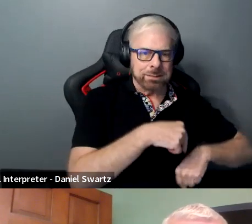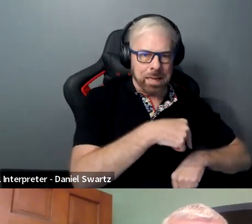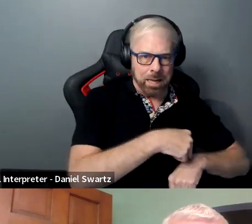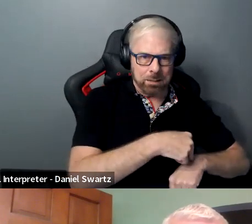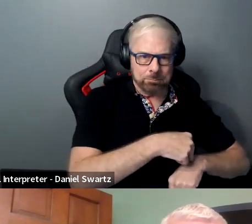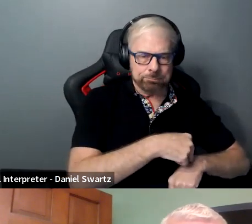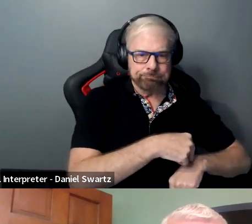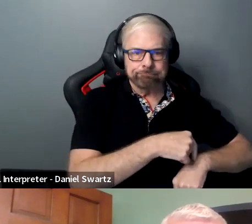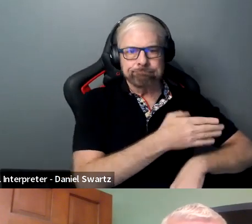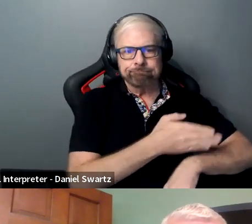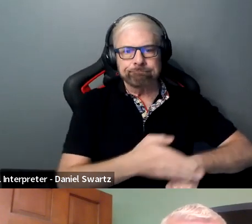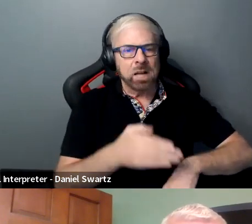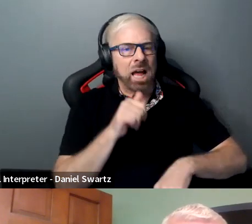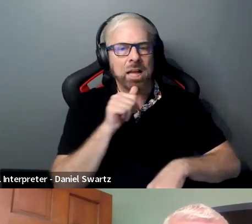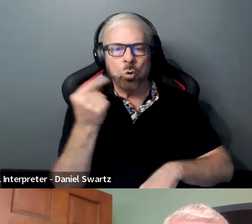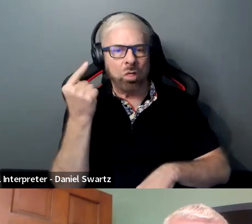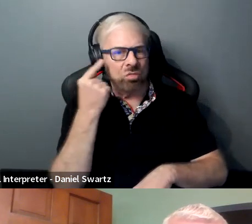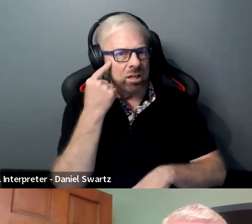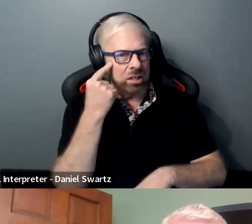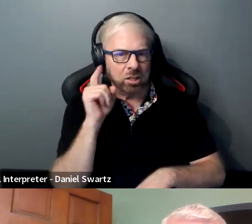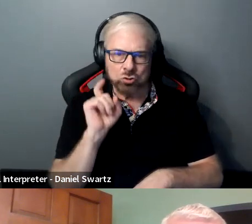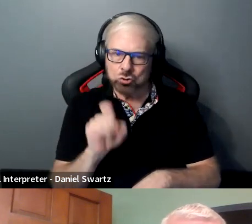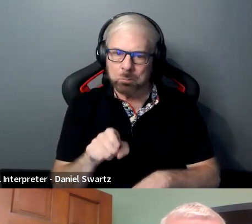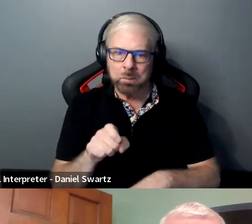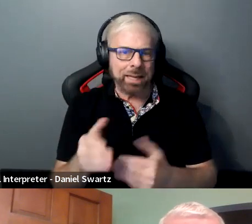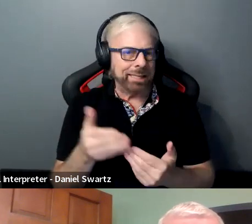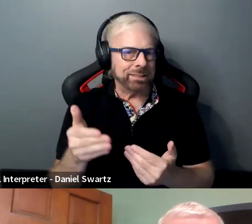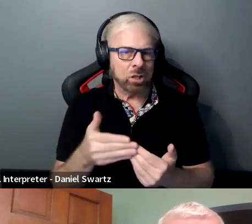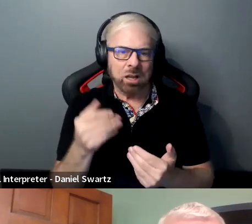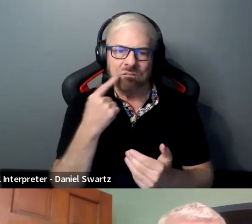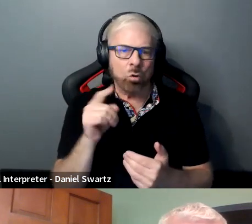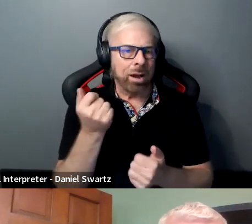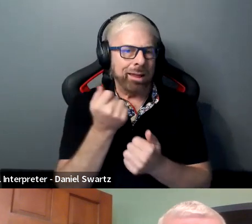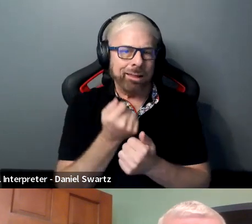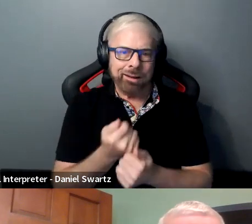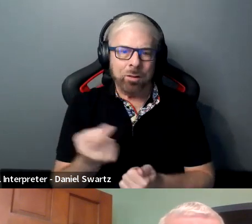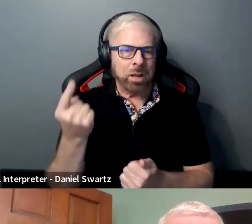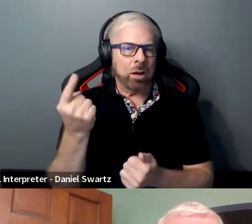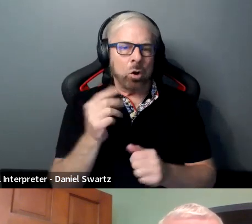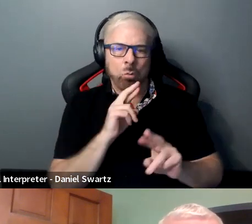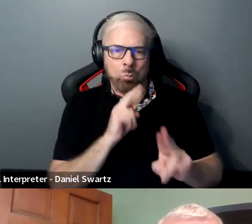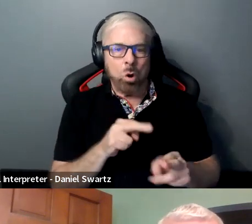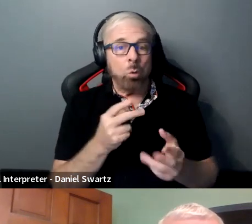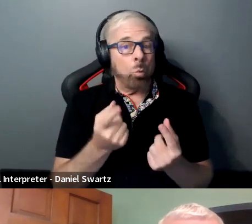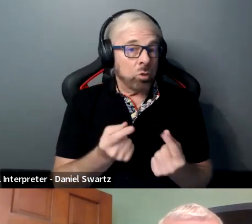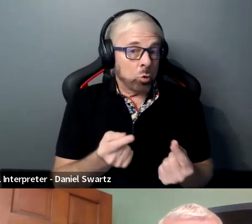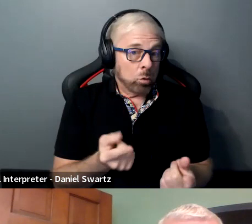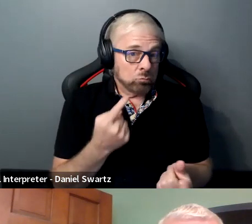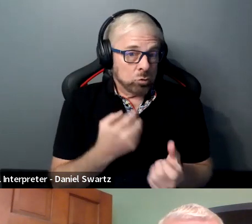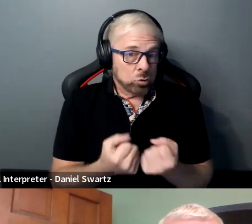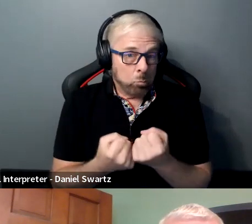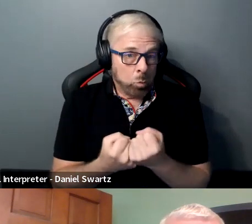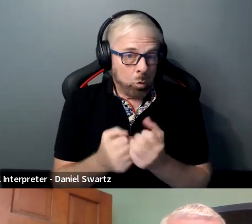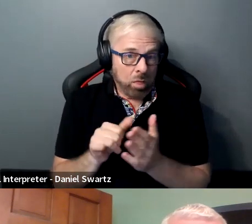be an easy cakewalk for anybody to report what they're doing to support